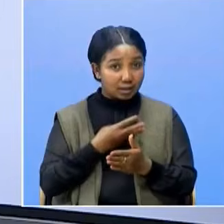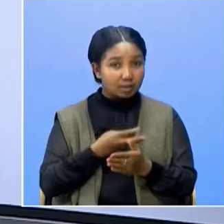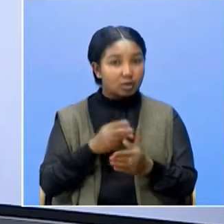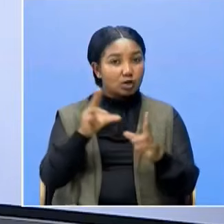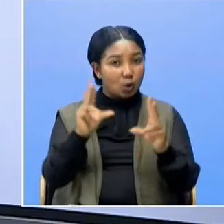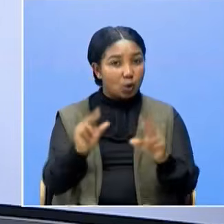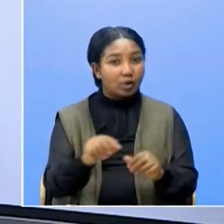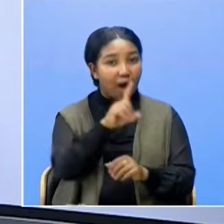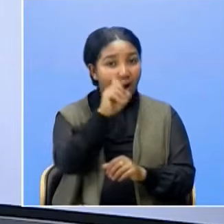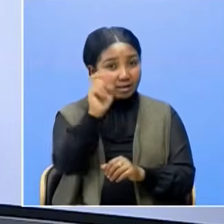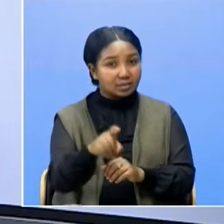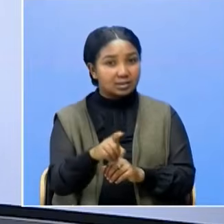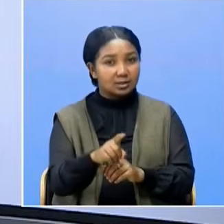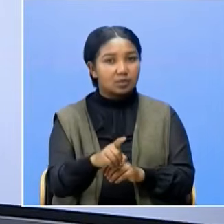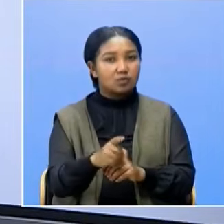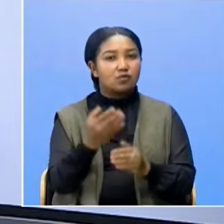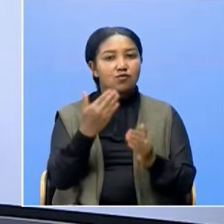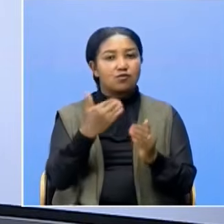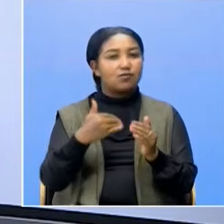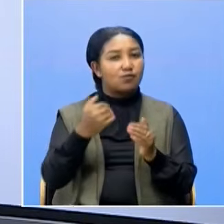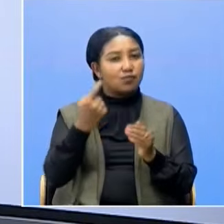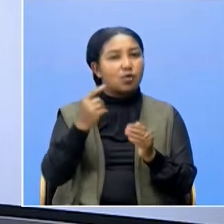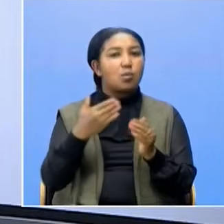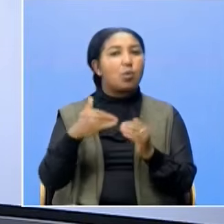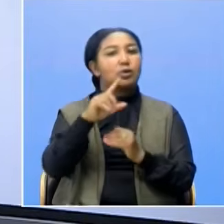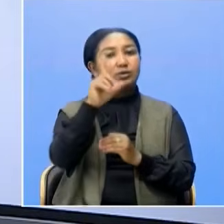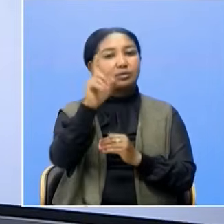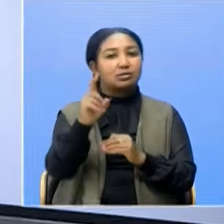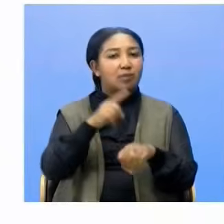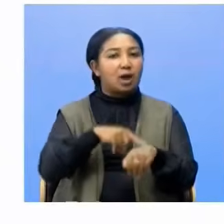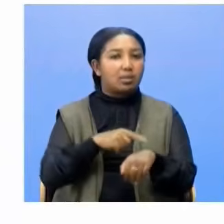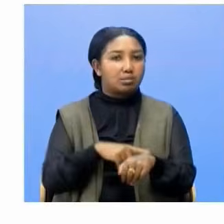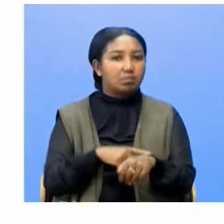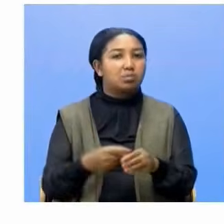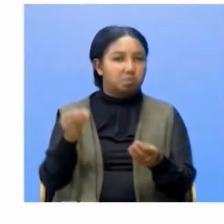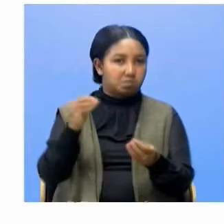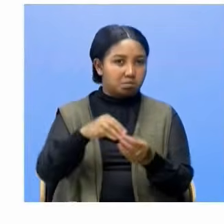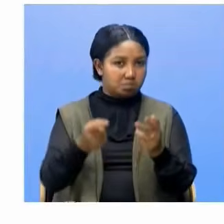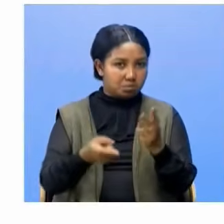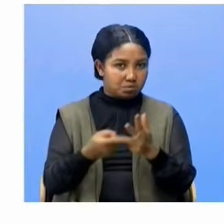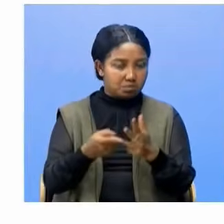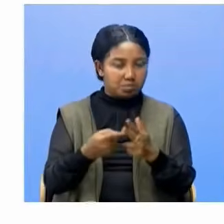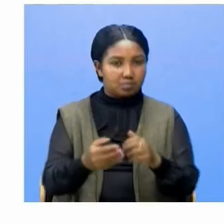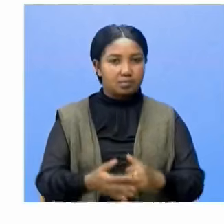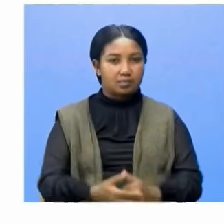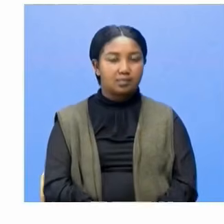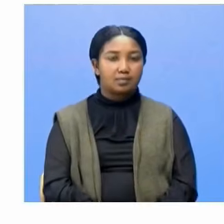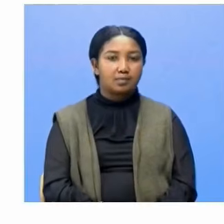not ask for more time. One more, just one more, okay?